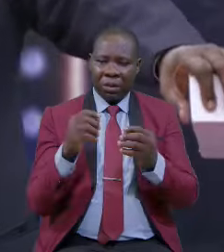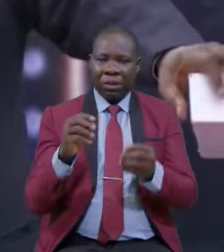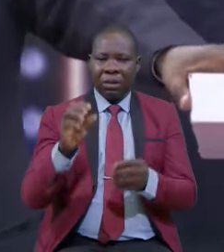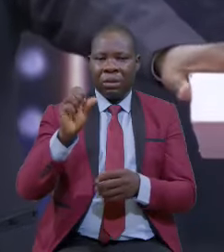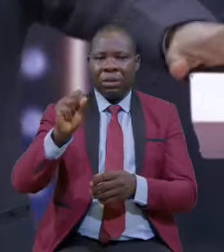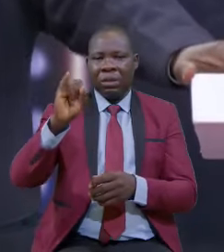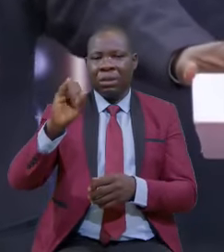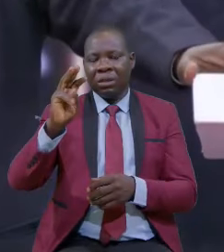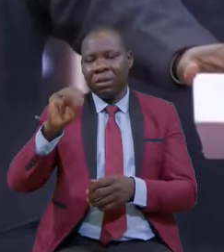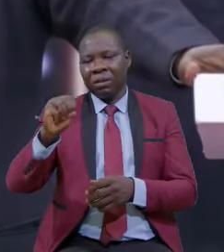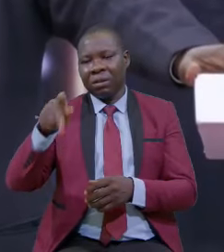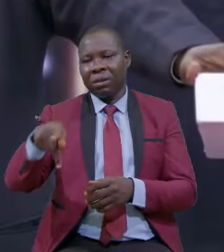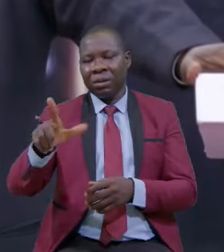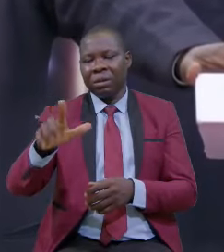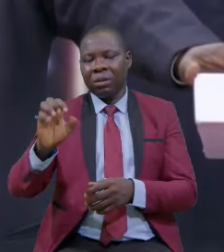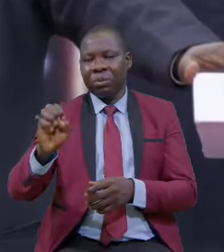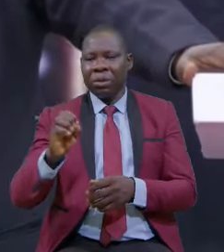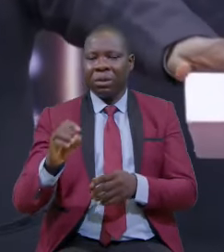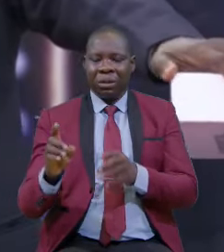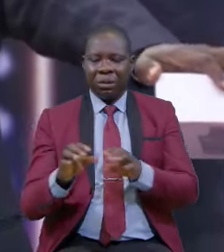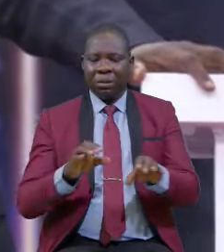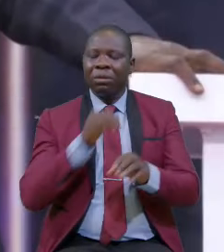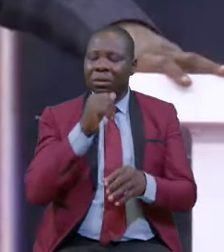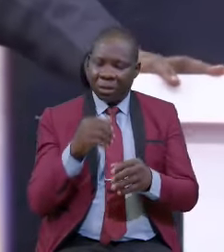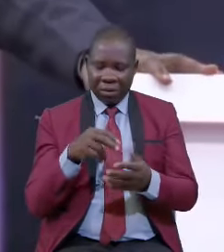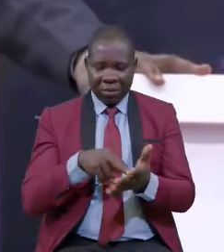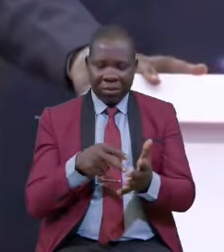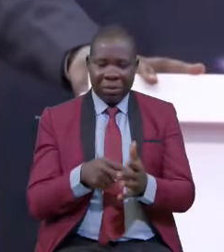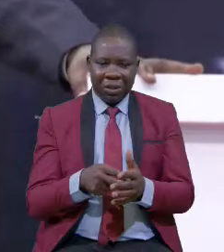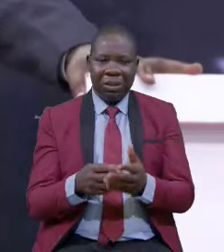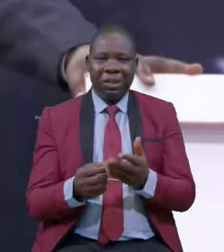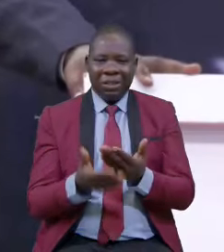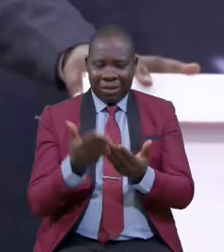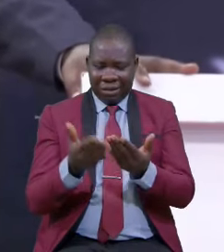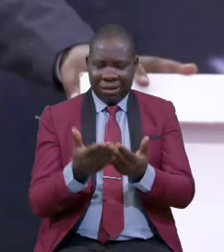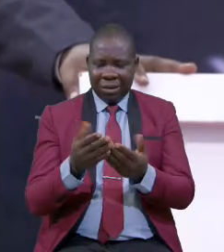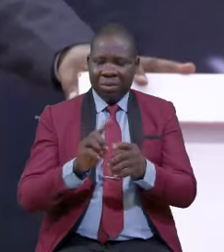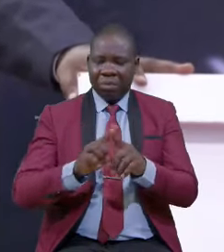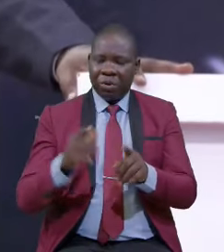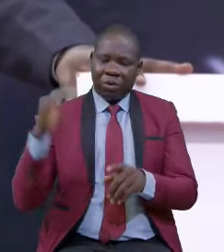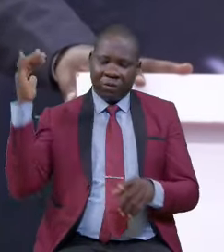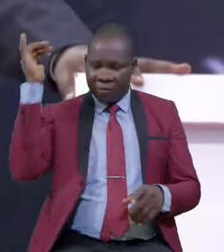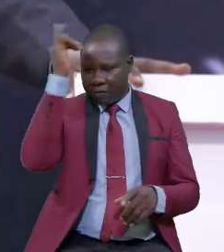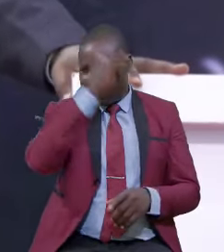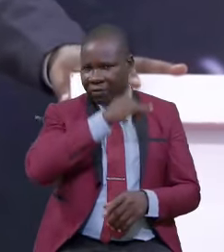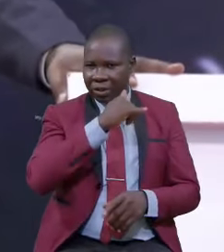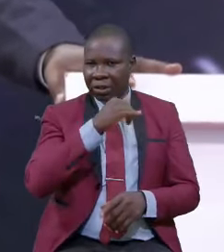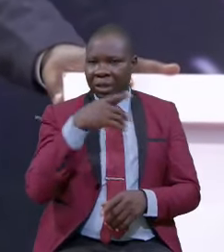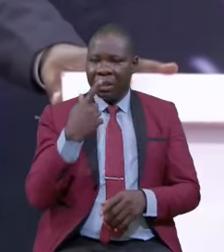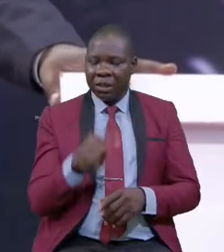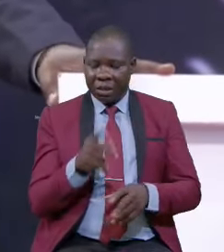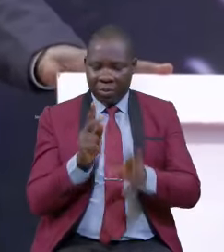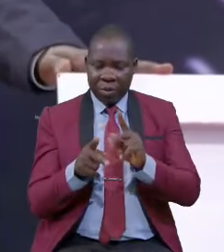you're easygoing. It means to the foolish. The word simple means the simpleton. The people that